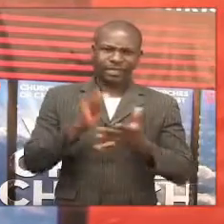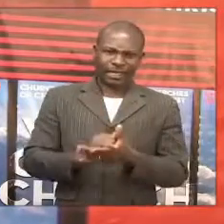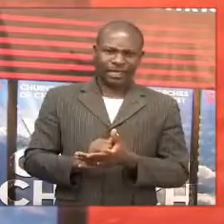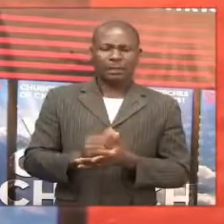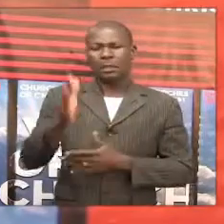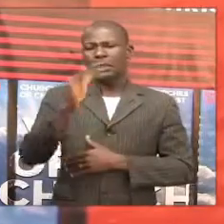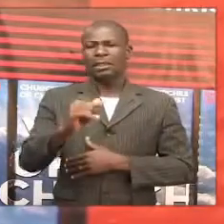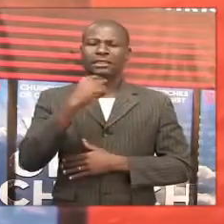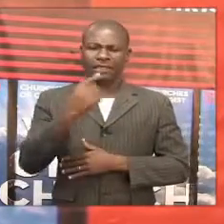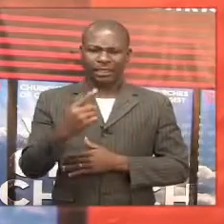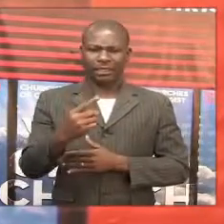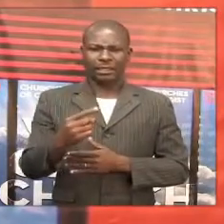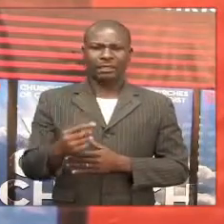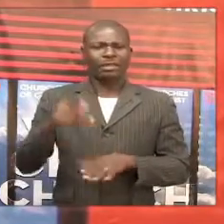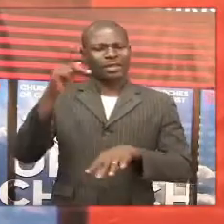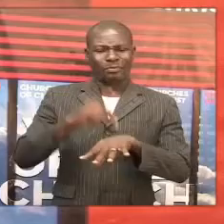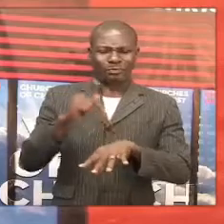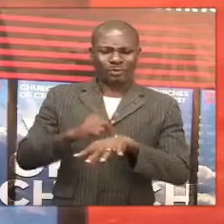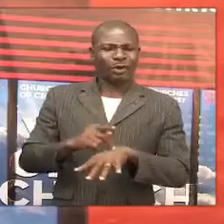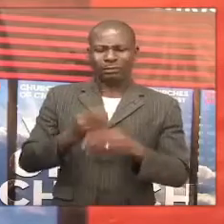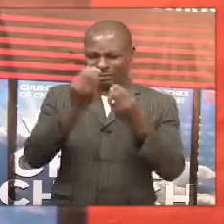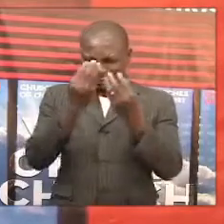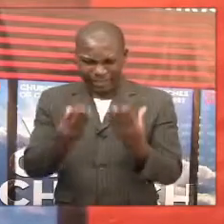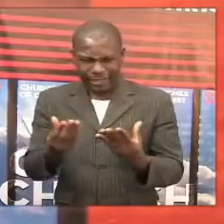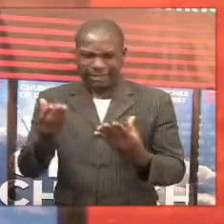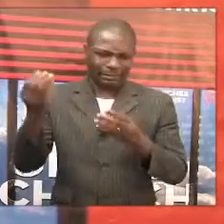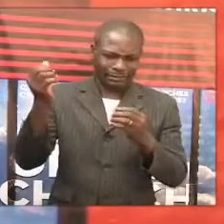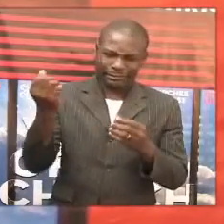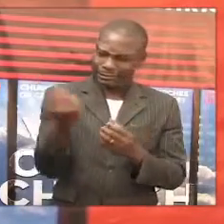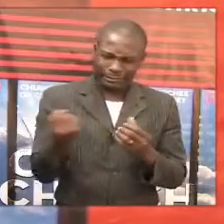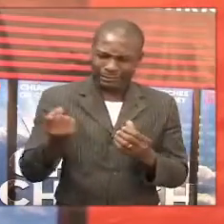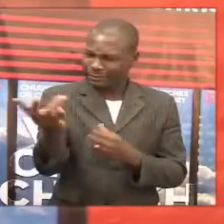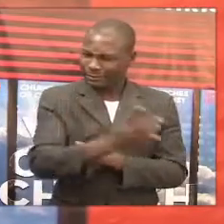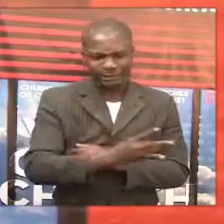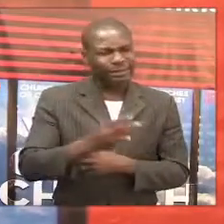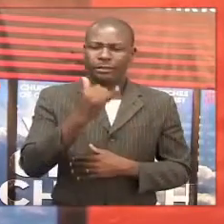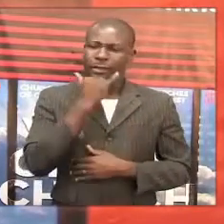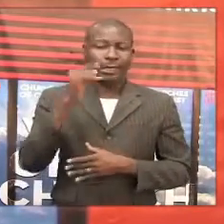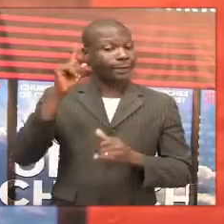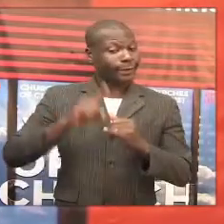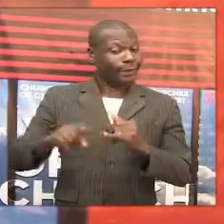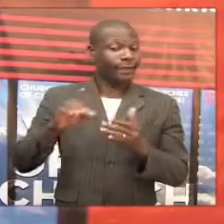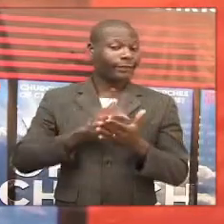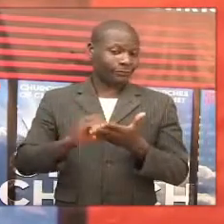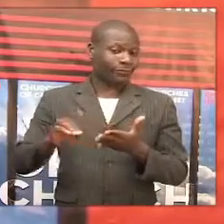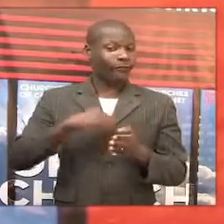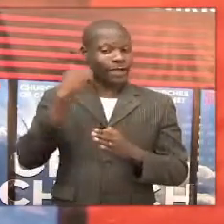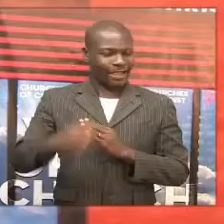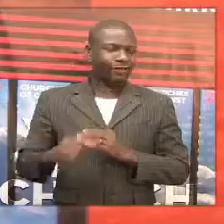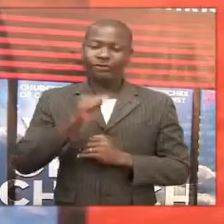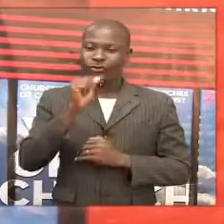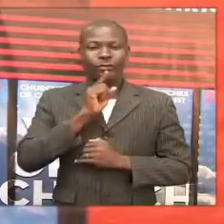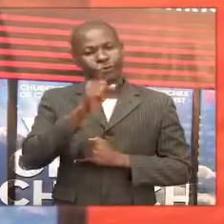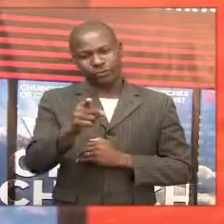saying, Paul okura di homeda. Eno ena no menu ebe wi ho adisua. Se enya no kora.